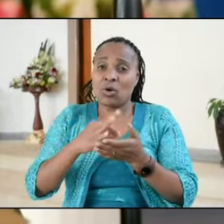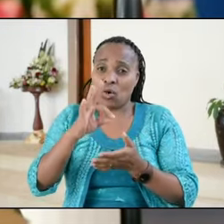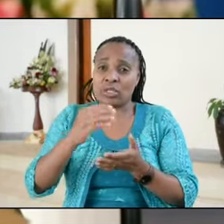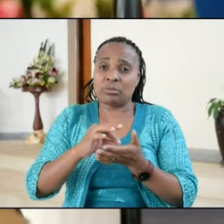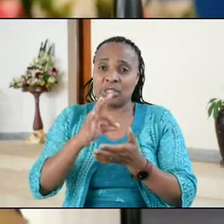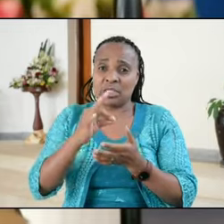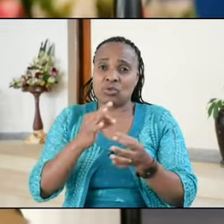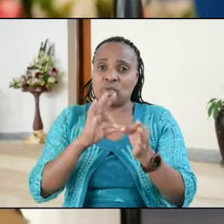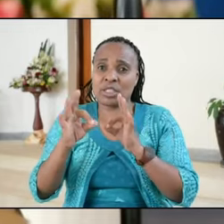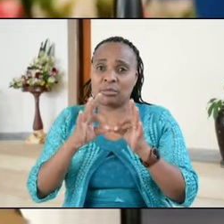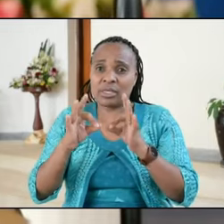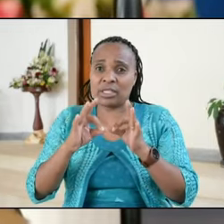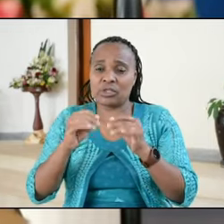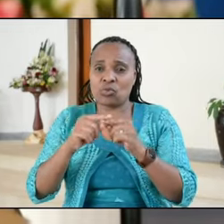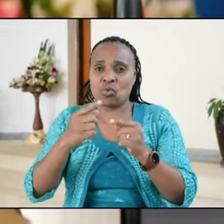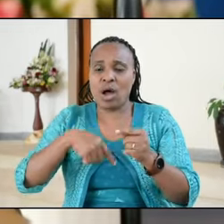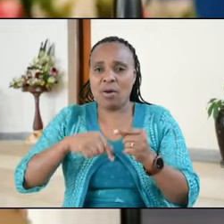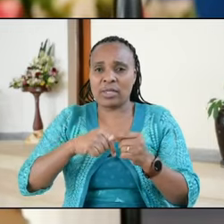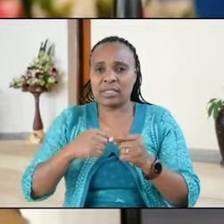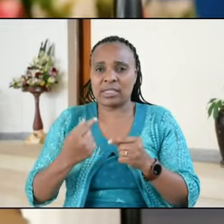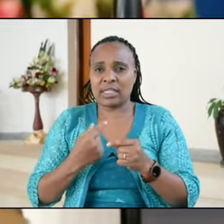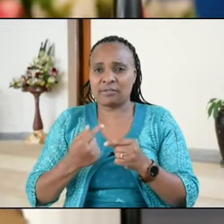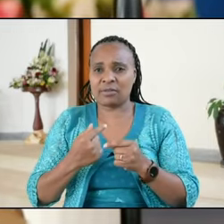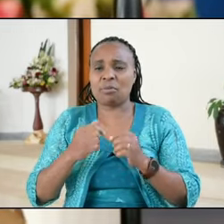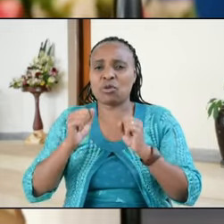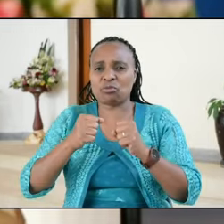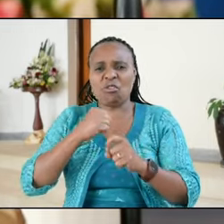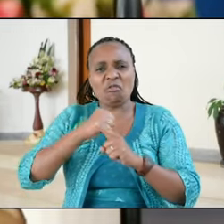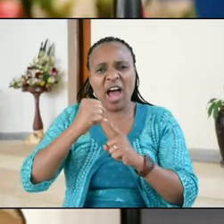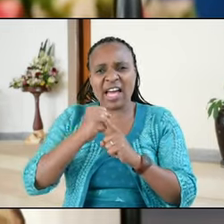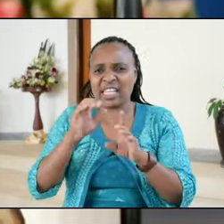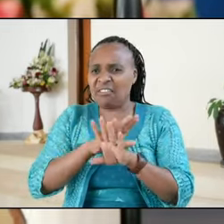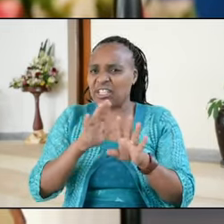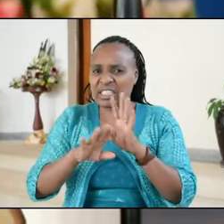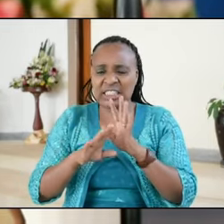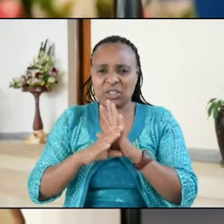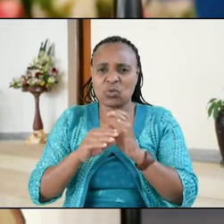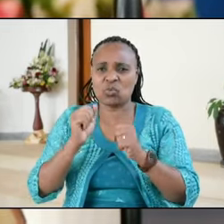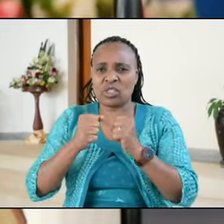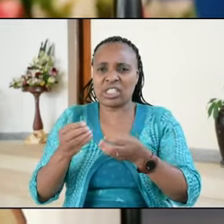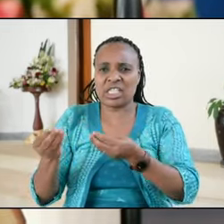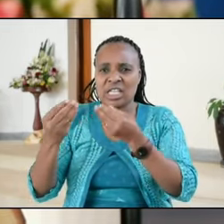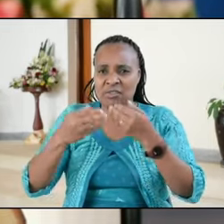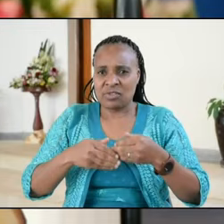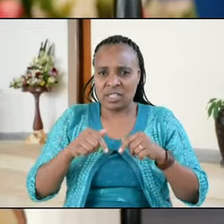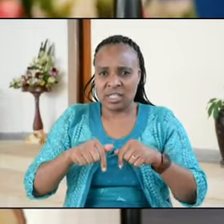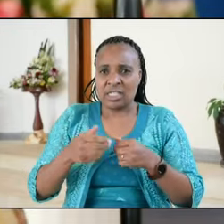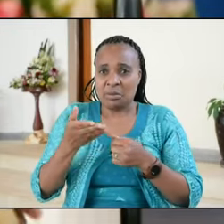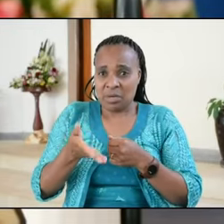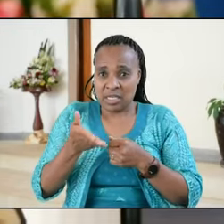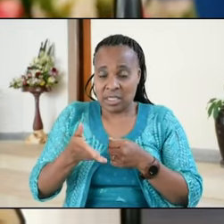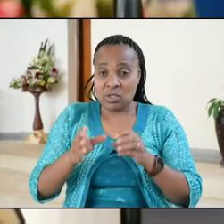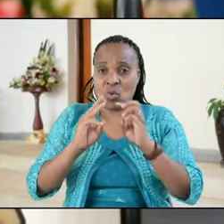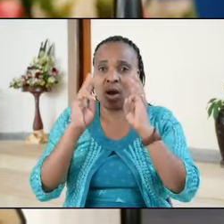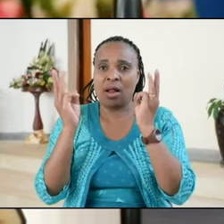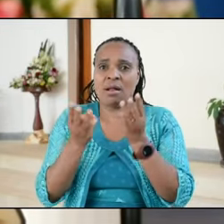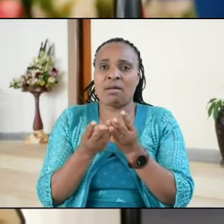us fight some of these erroneous teachings that are with us in our present day world.